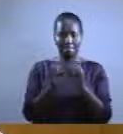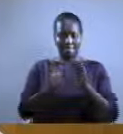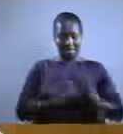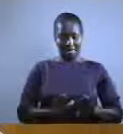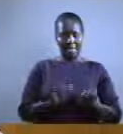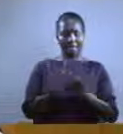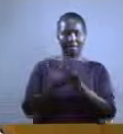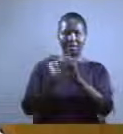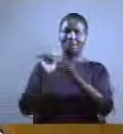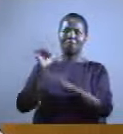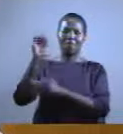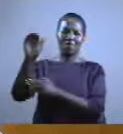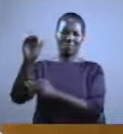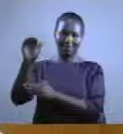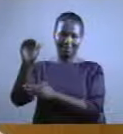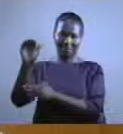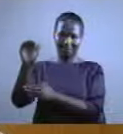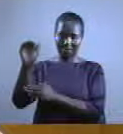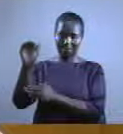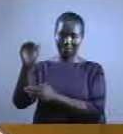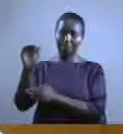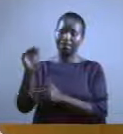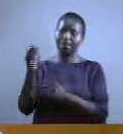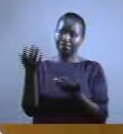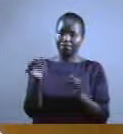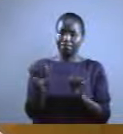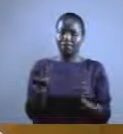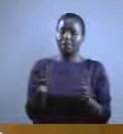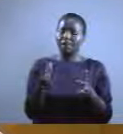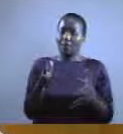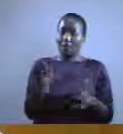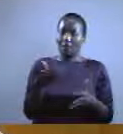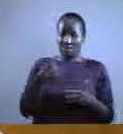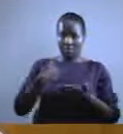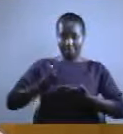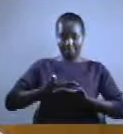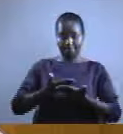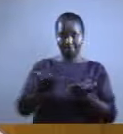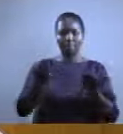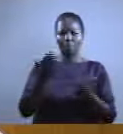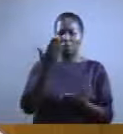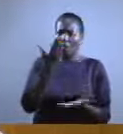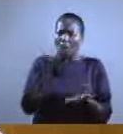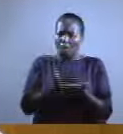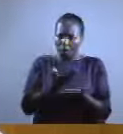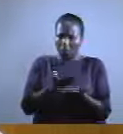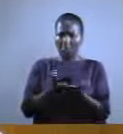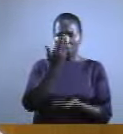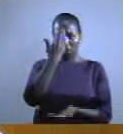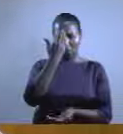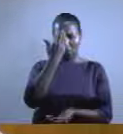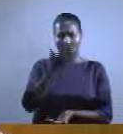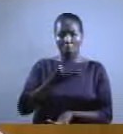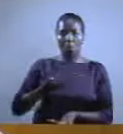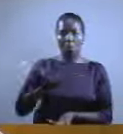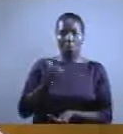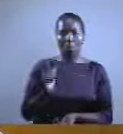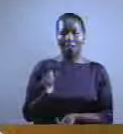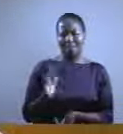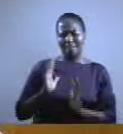domestically and internationally. Let me bring this to your attention, which you might be aware of, that only